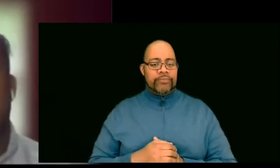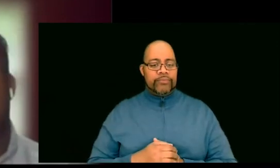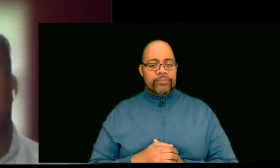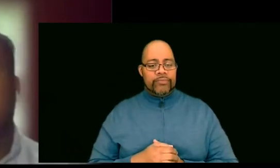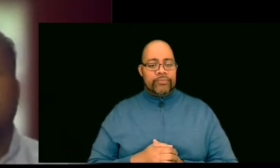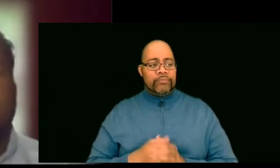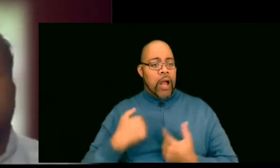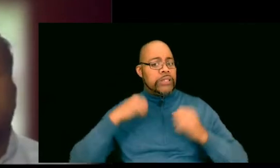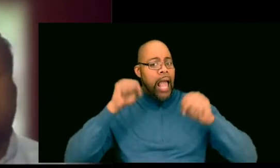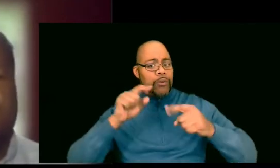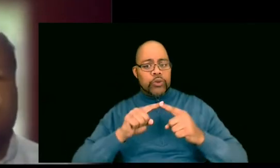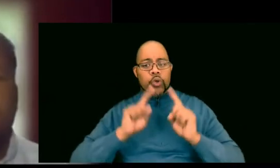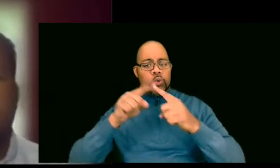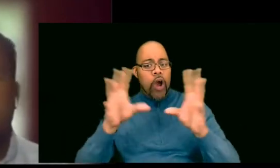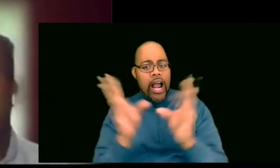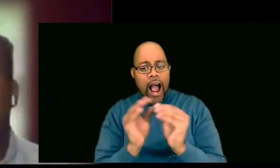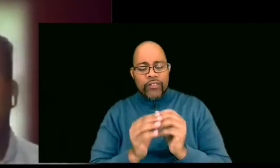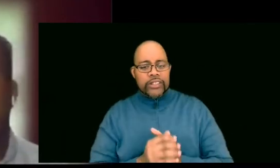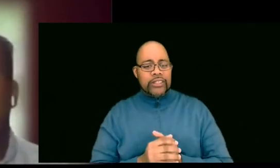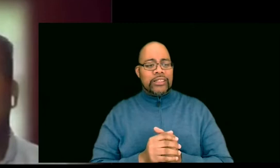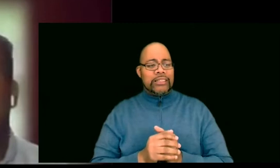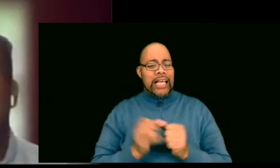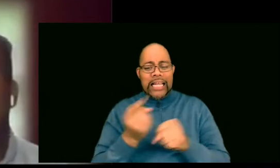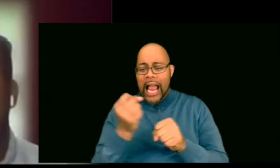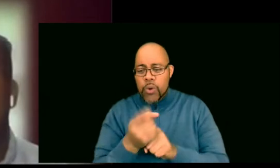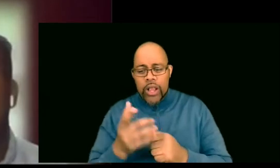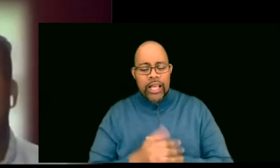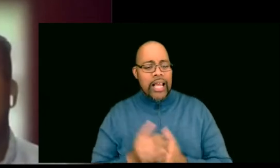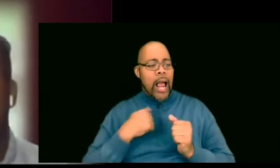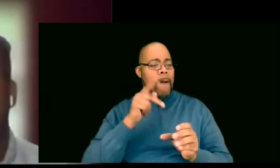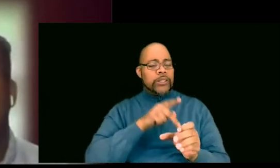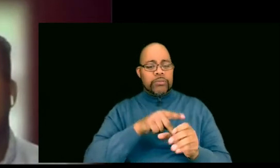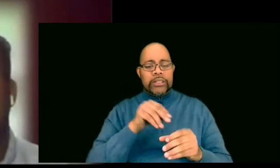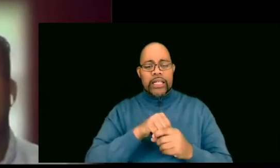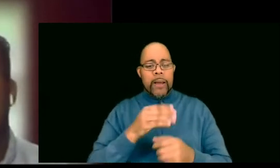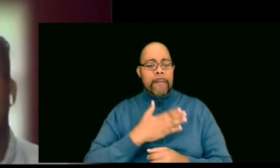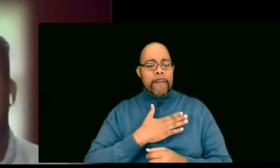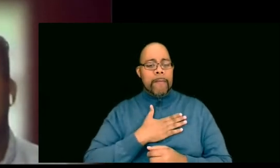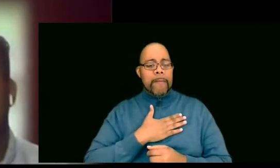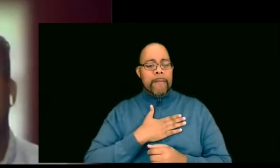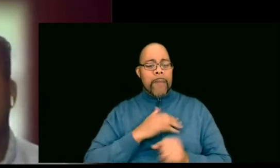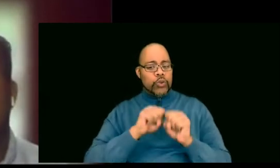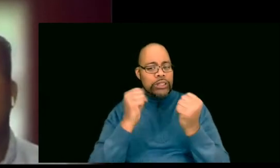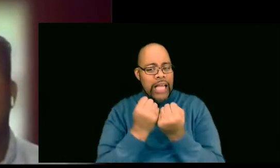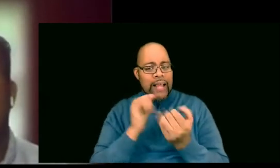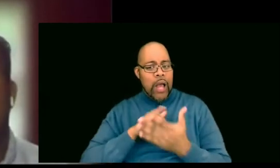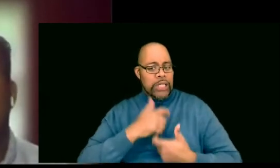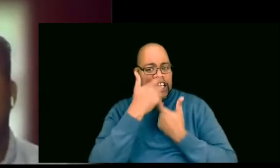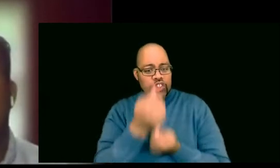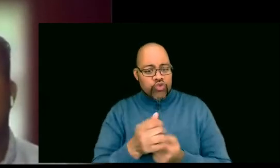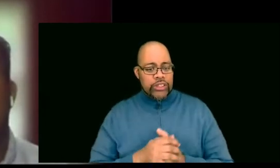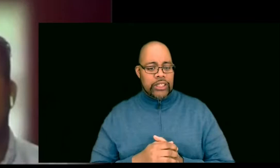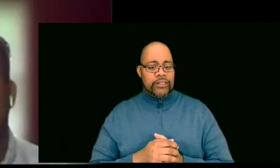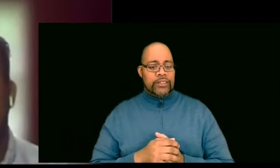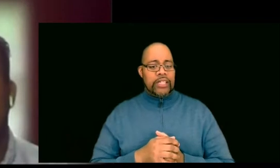government. I got to go to conferences annually. I got to participate in my societies that I